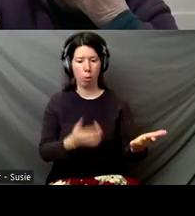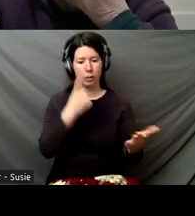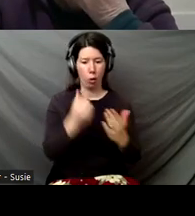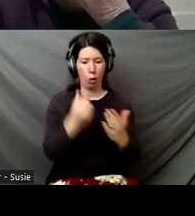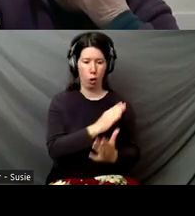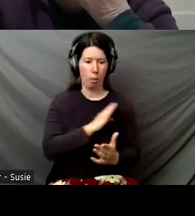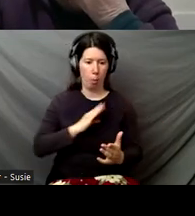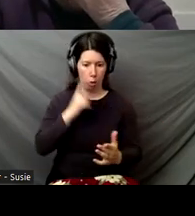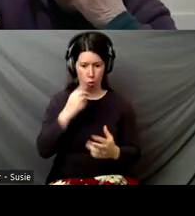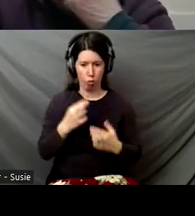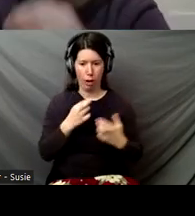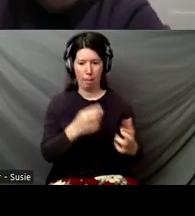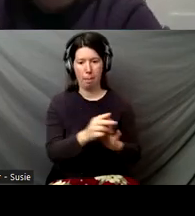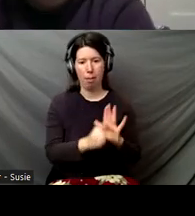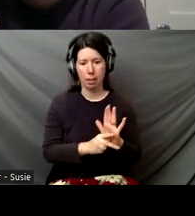policy.